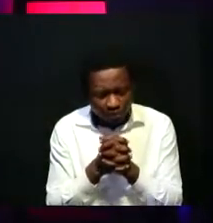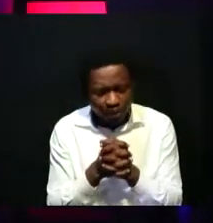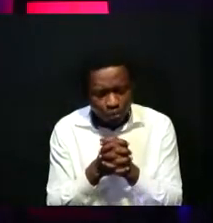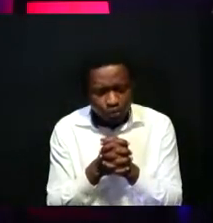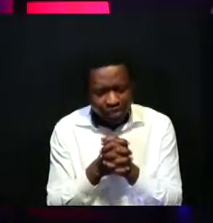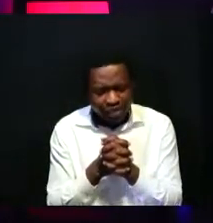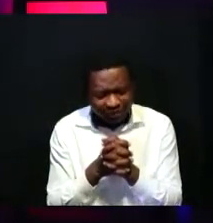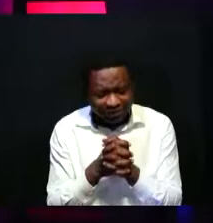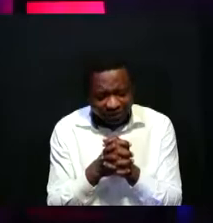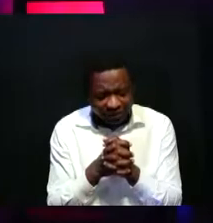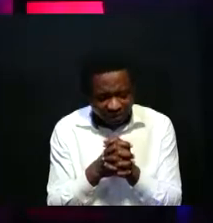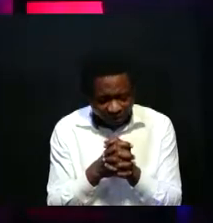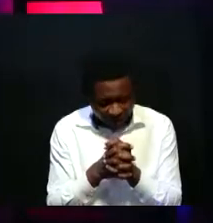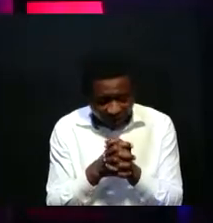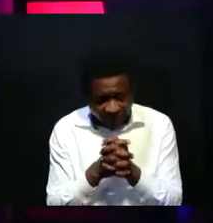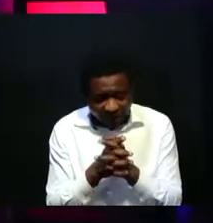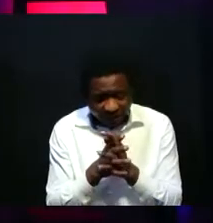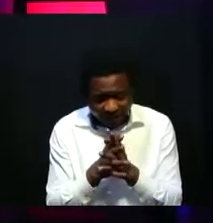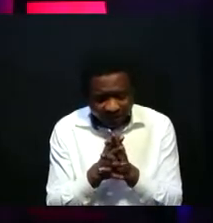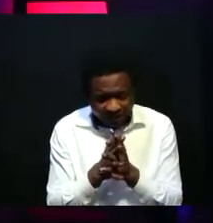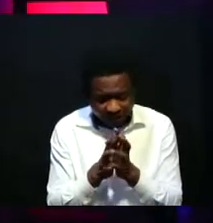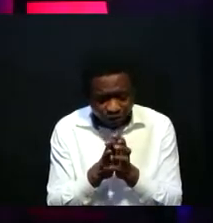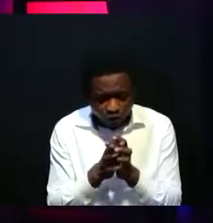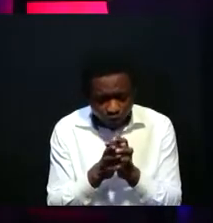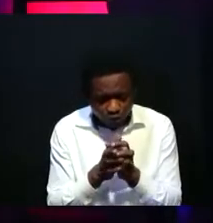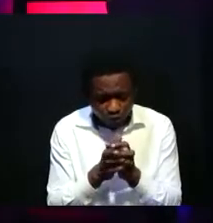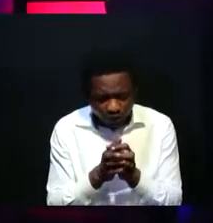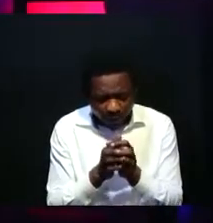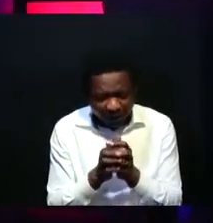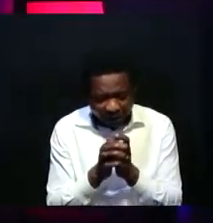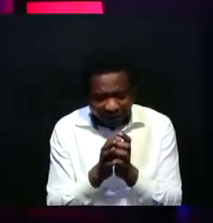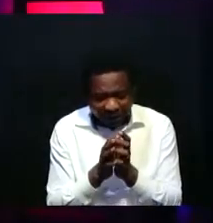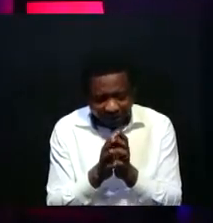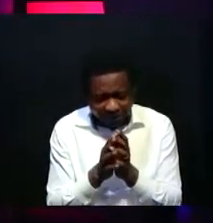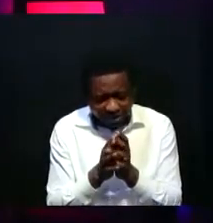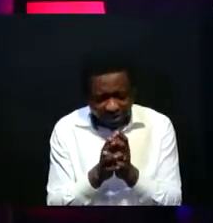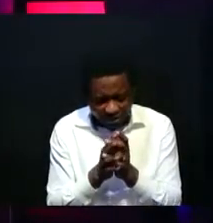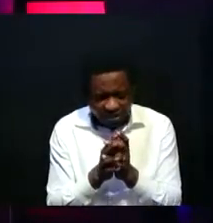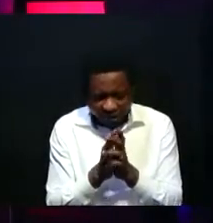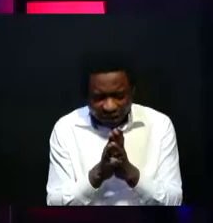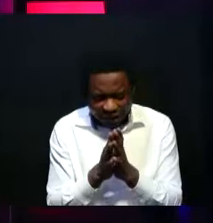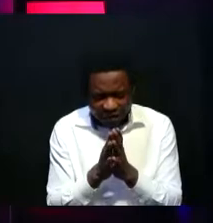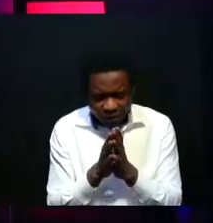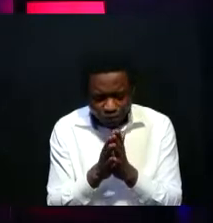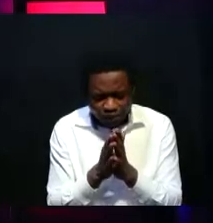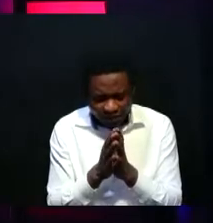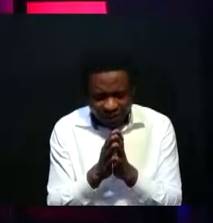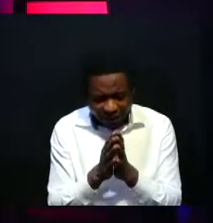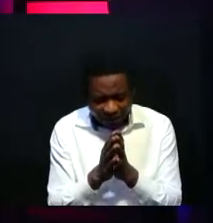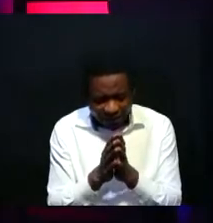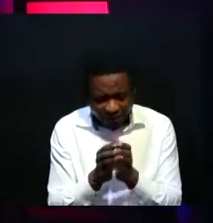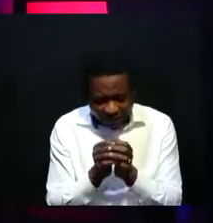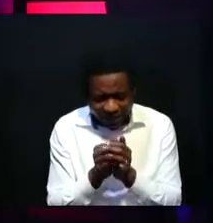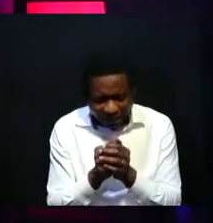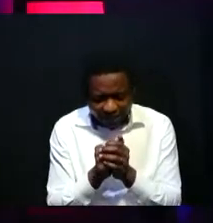Lord, assemble an angel, O God, wherever the children are, no matter how far they have moved out